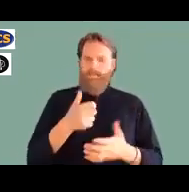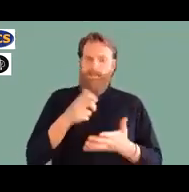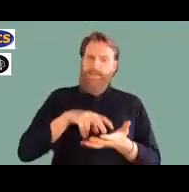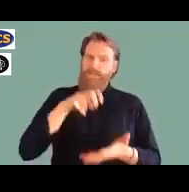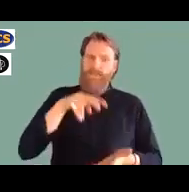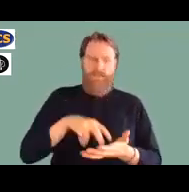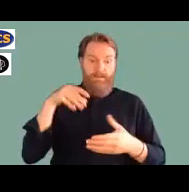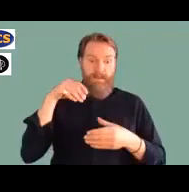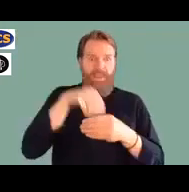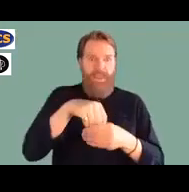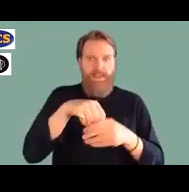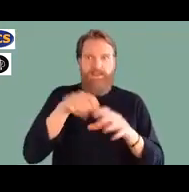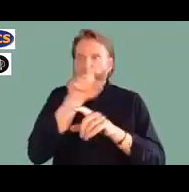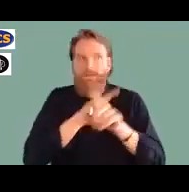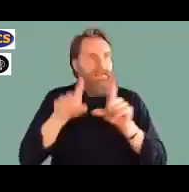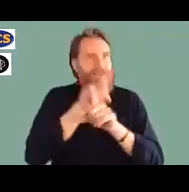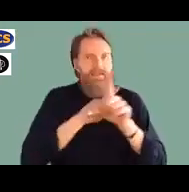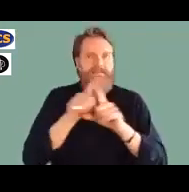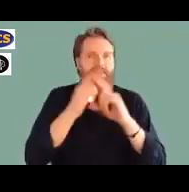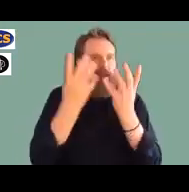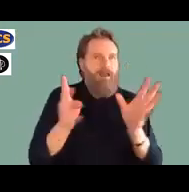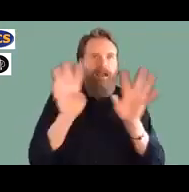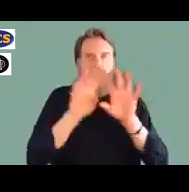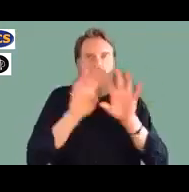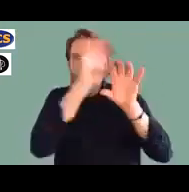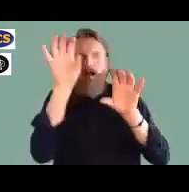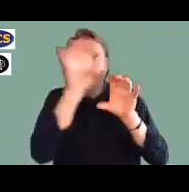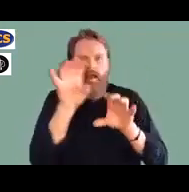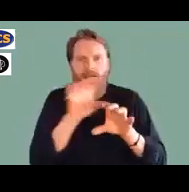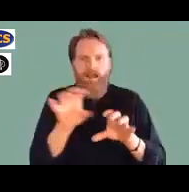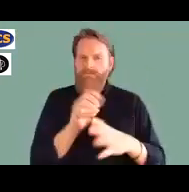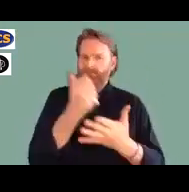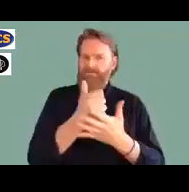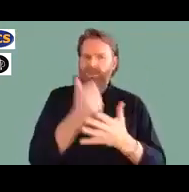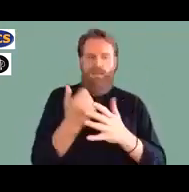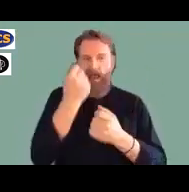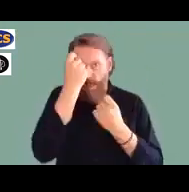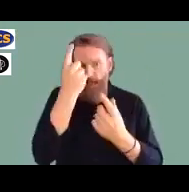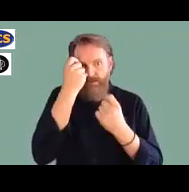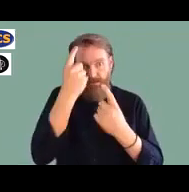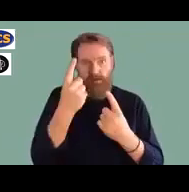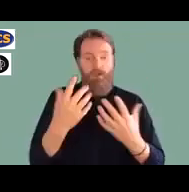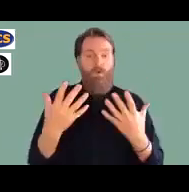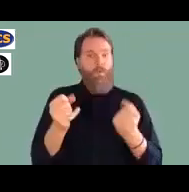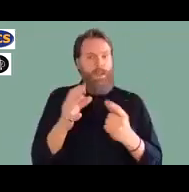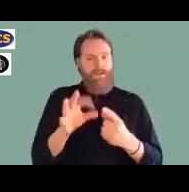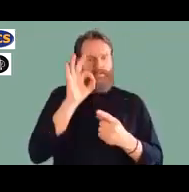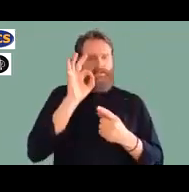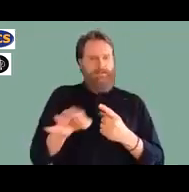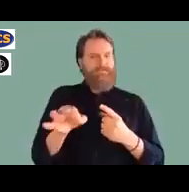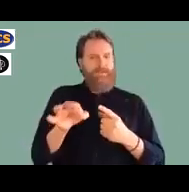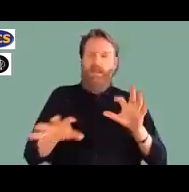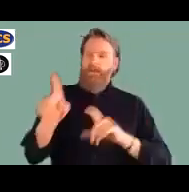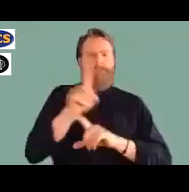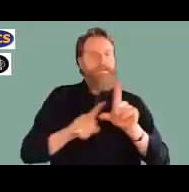join people tonight, and I think it's a really good initiative that you've put forward here, that we have a specific session to talk